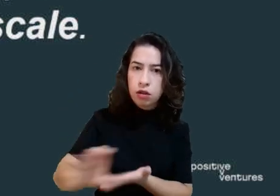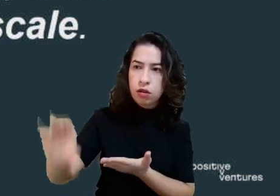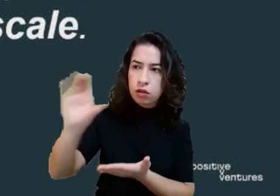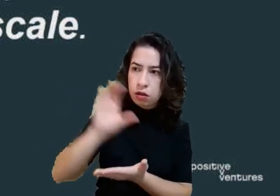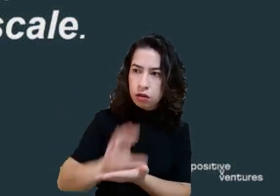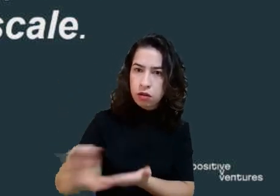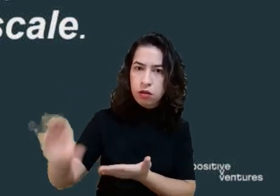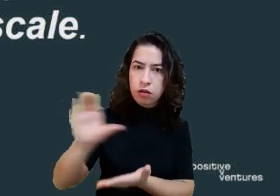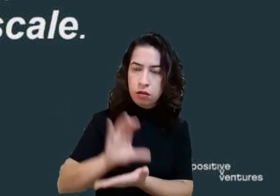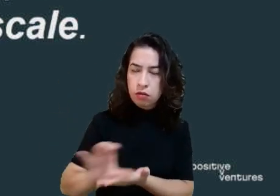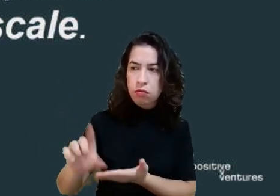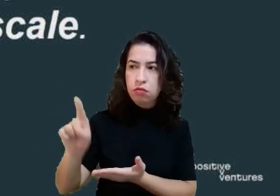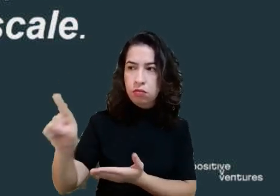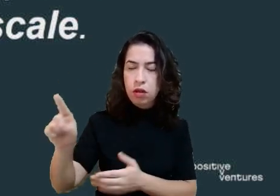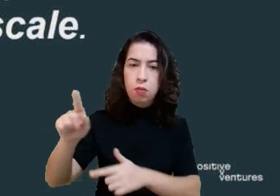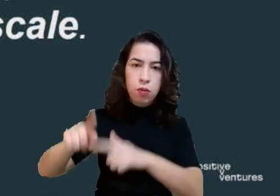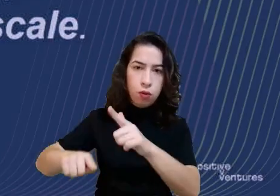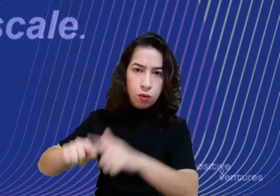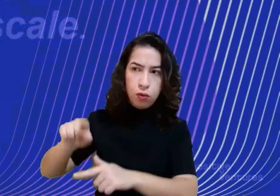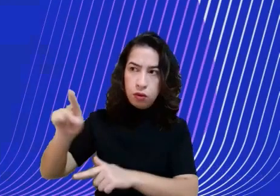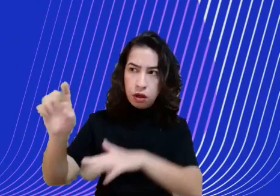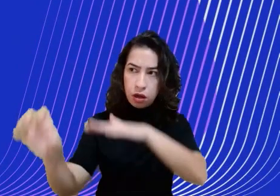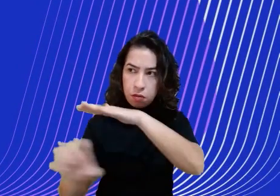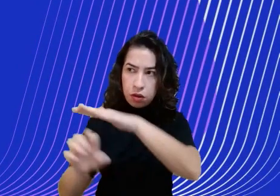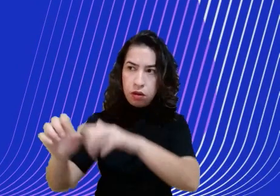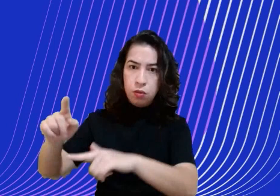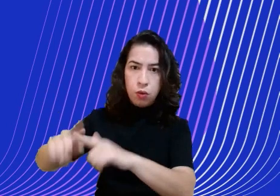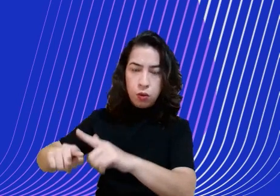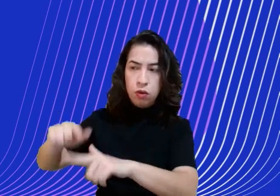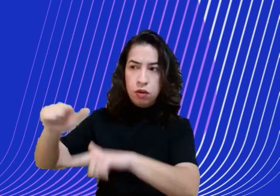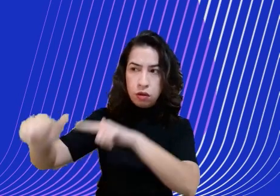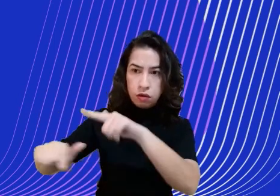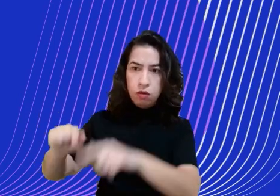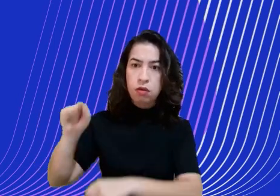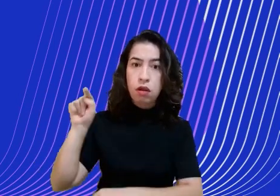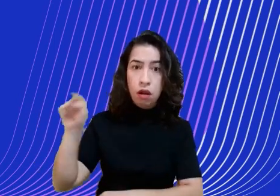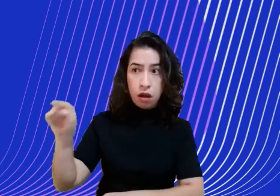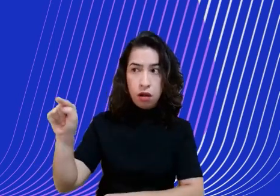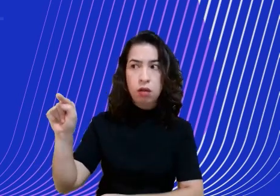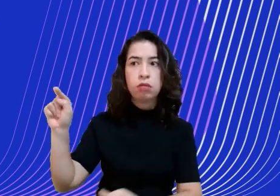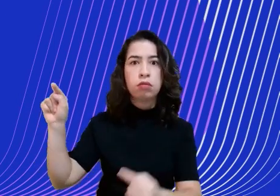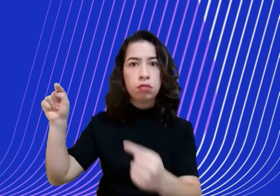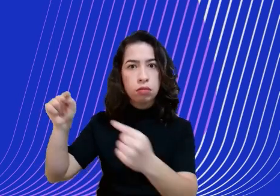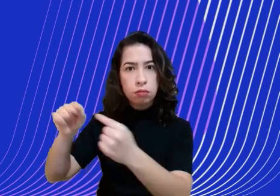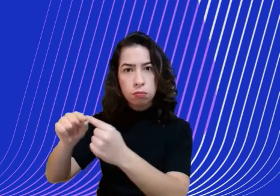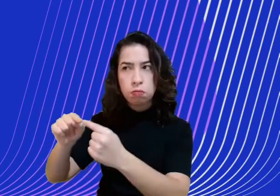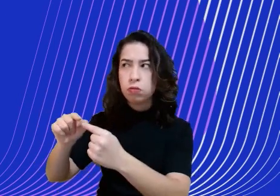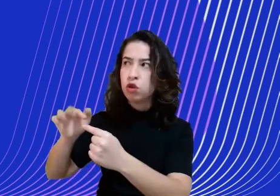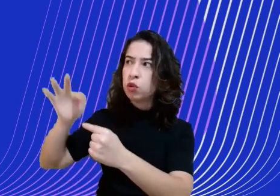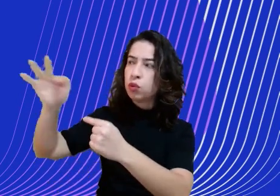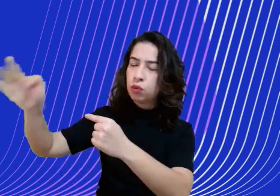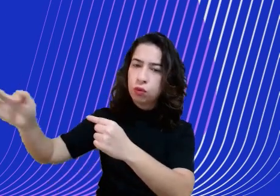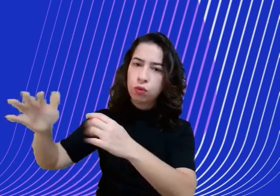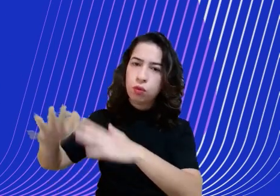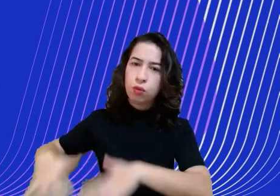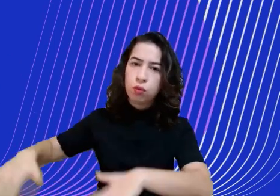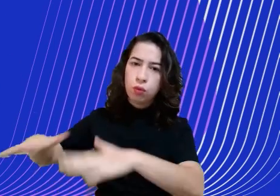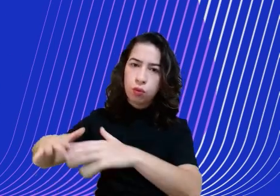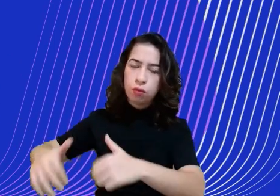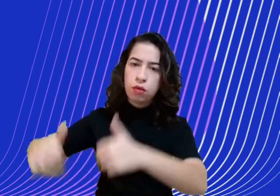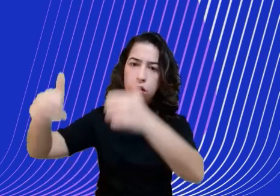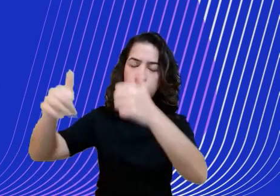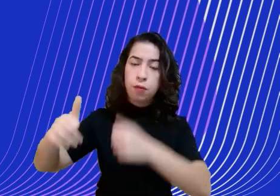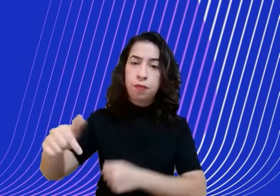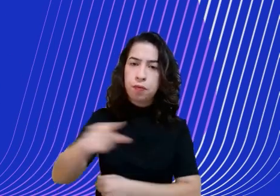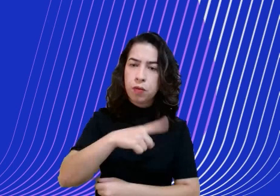an impact in your core. The product or service that these companies provide, they are trying to have a better world. So what are